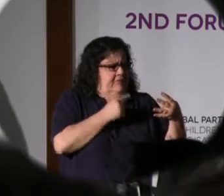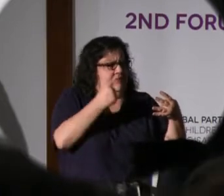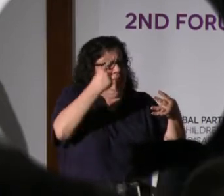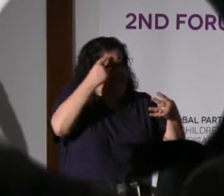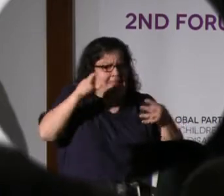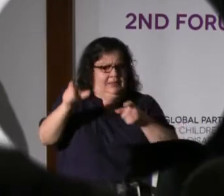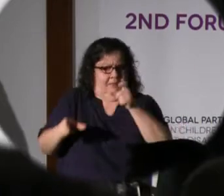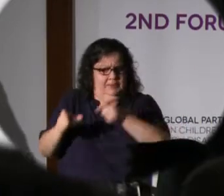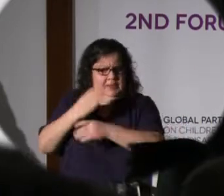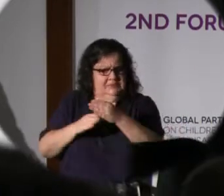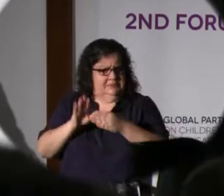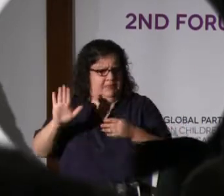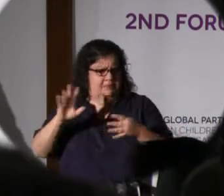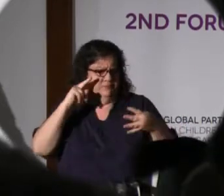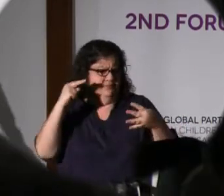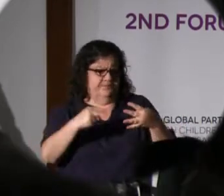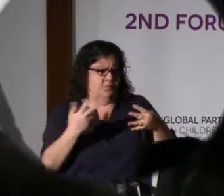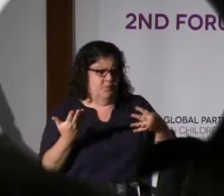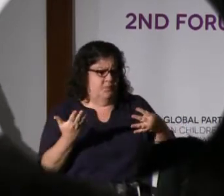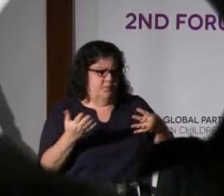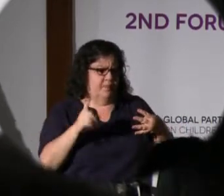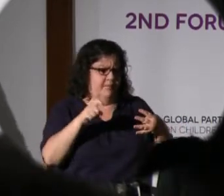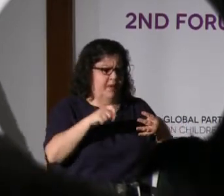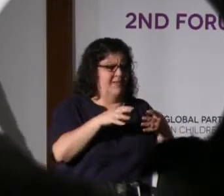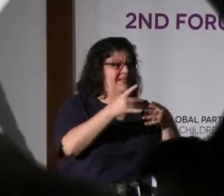critical elements of a